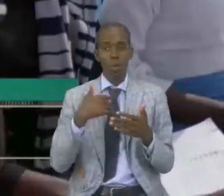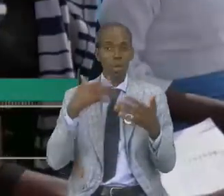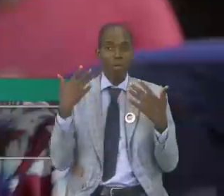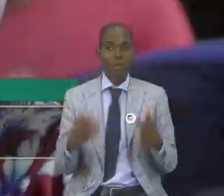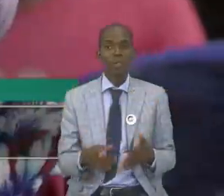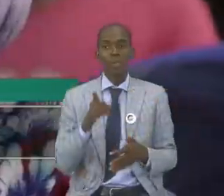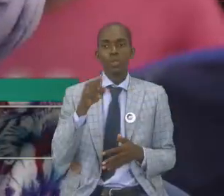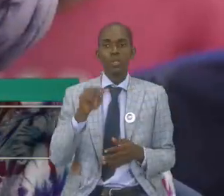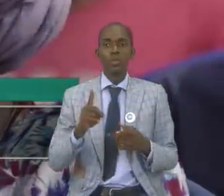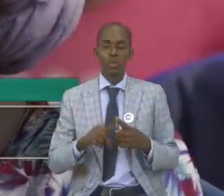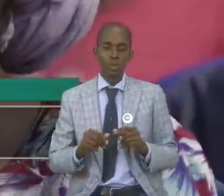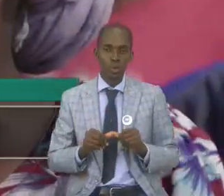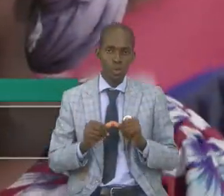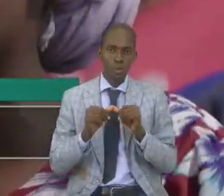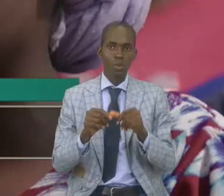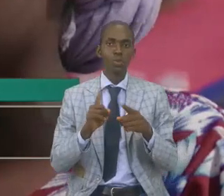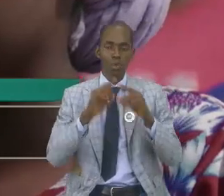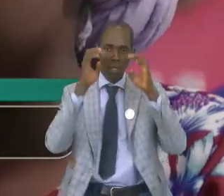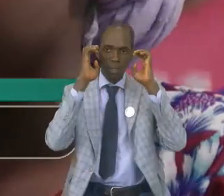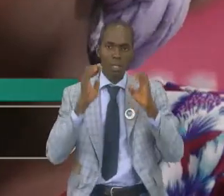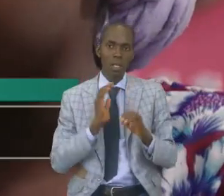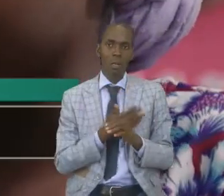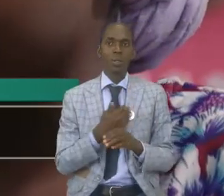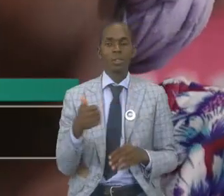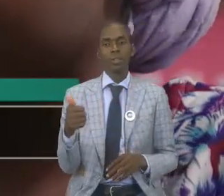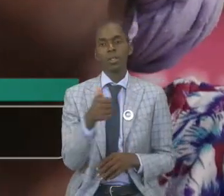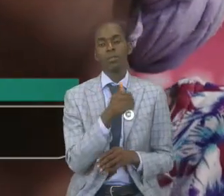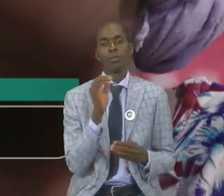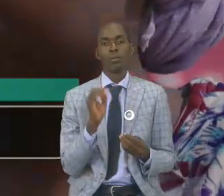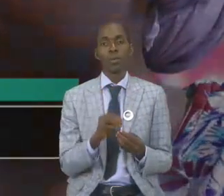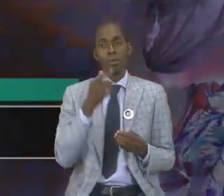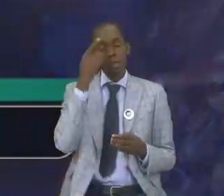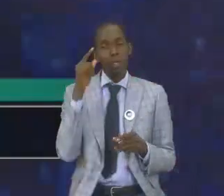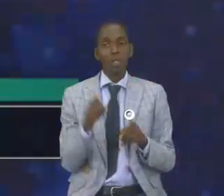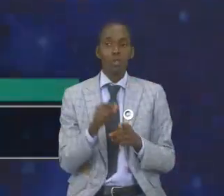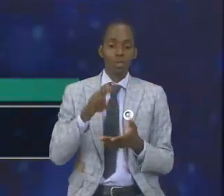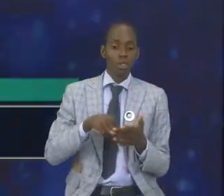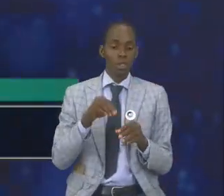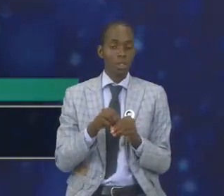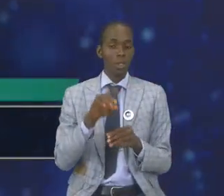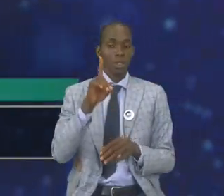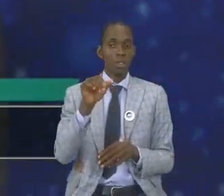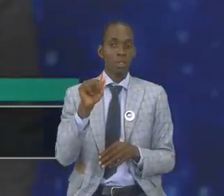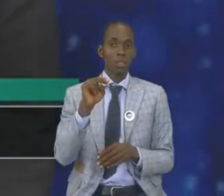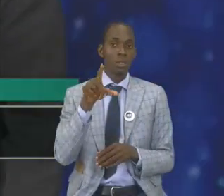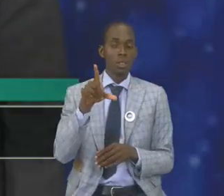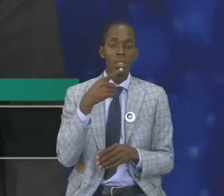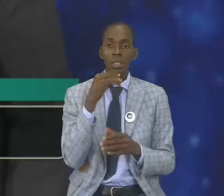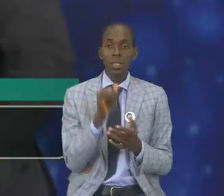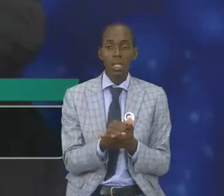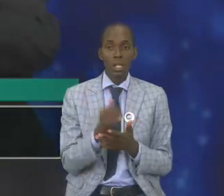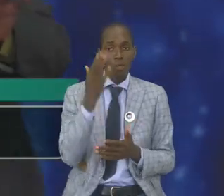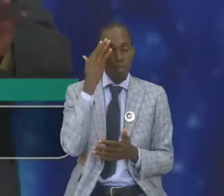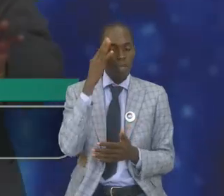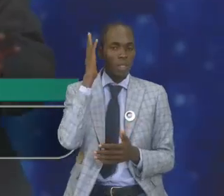on educating ourselves, because as we're reading Daniel, it says knowledge shall